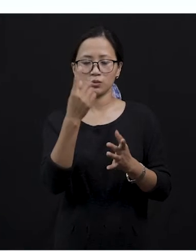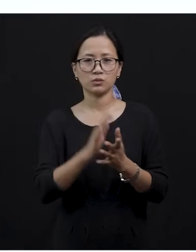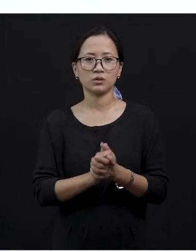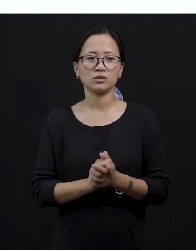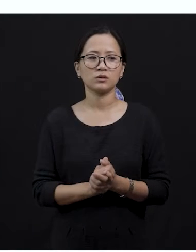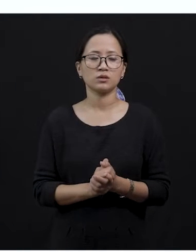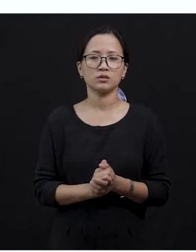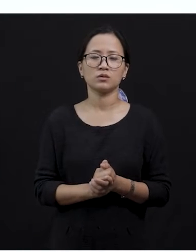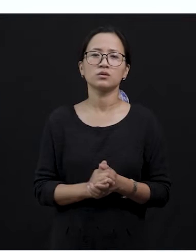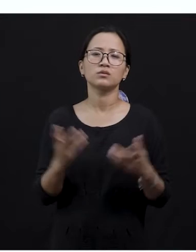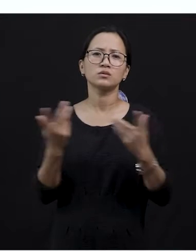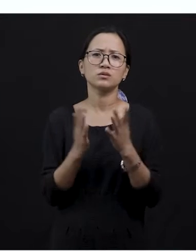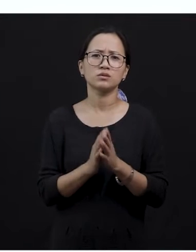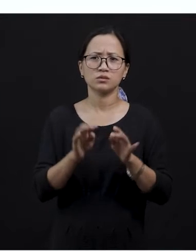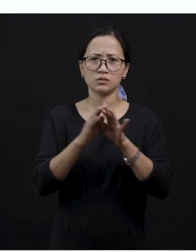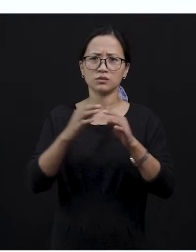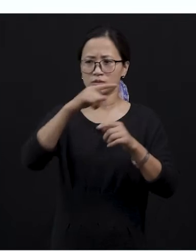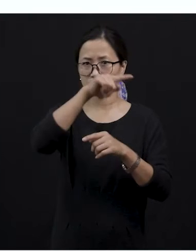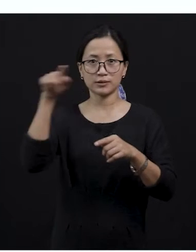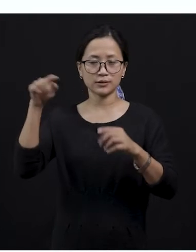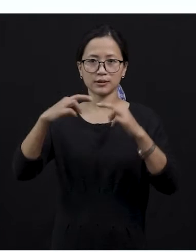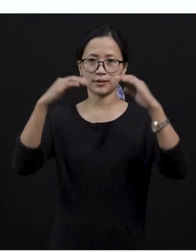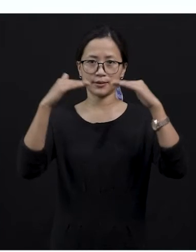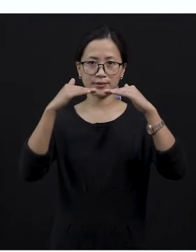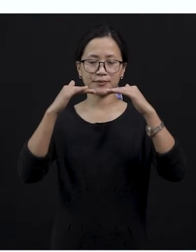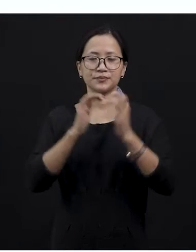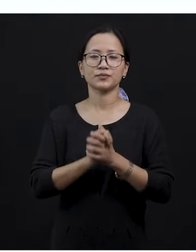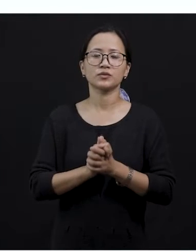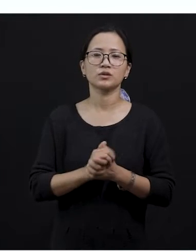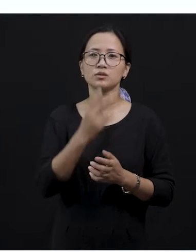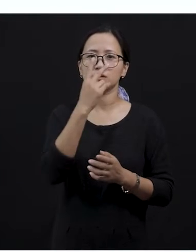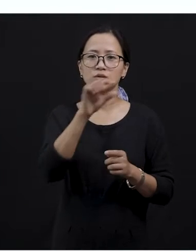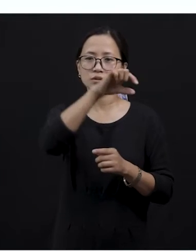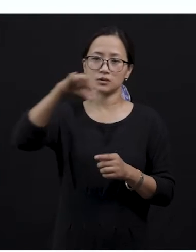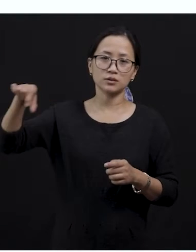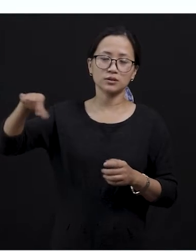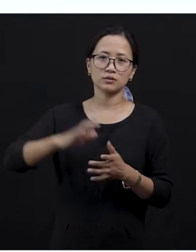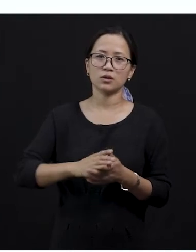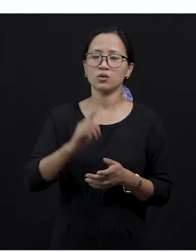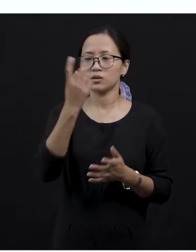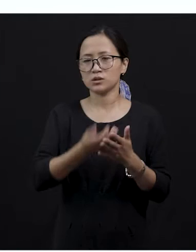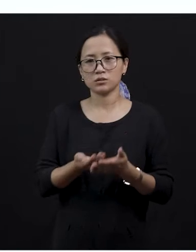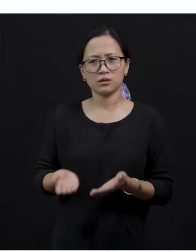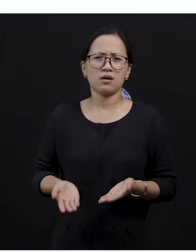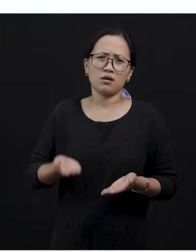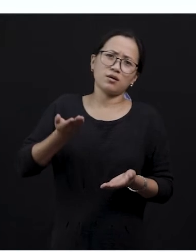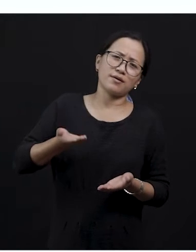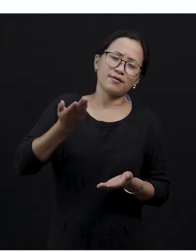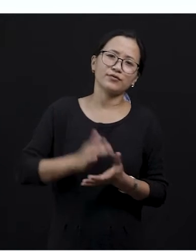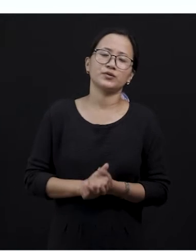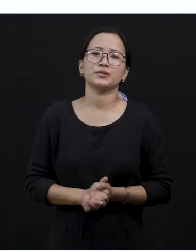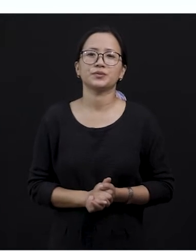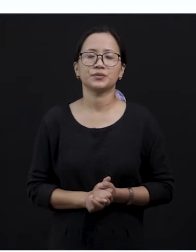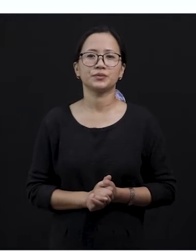Then what happens to the scale? See? What happens to the stick? This looks heavier. Yes or no? The